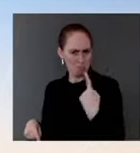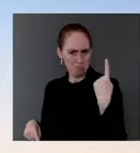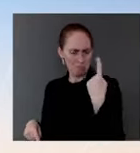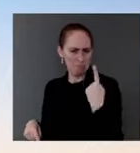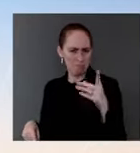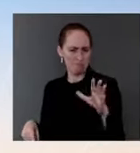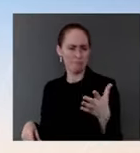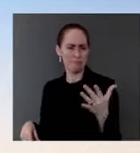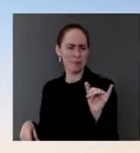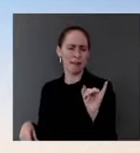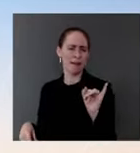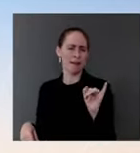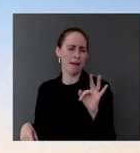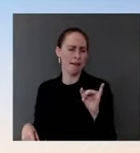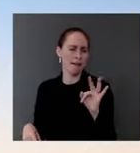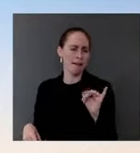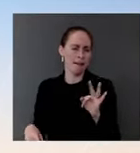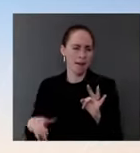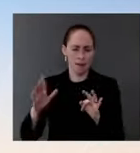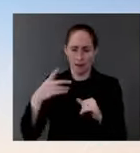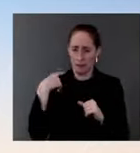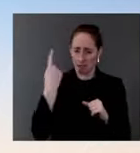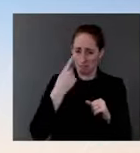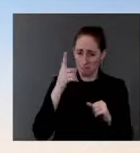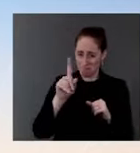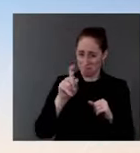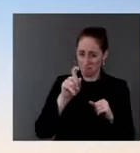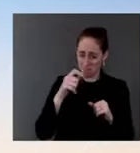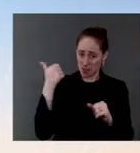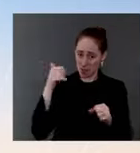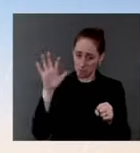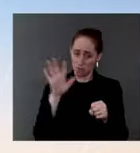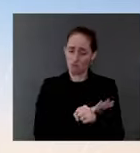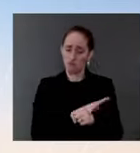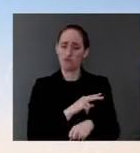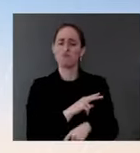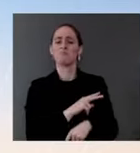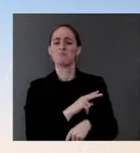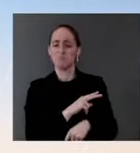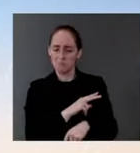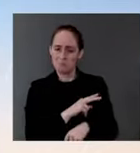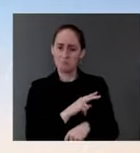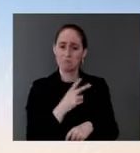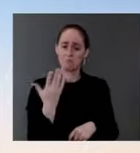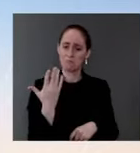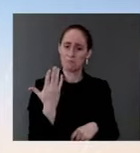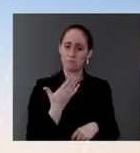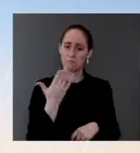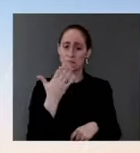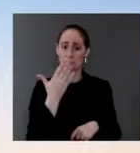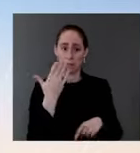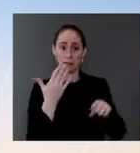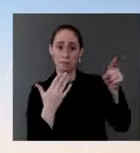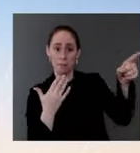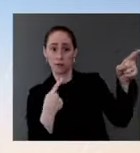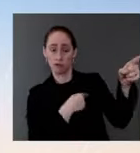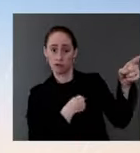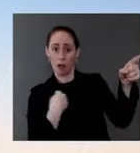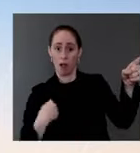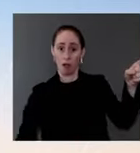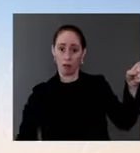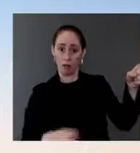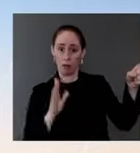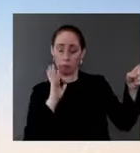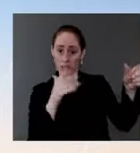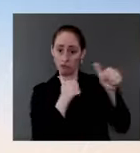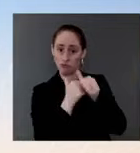China accountable to those commitments in time, since those obligations are expiring? Well, I know they're expiring at the end of the year, right? Am I